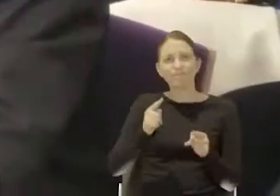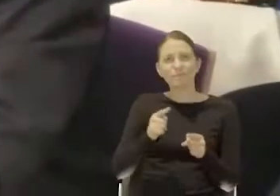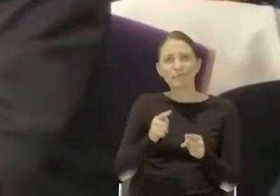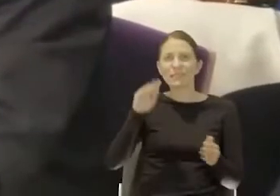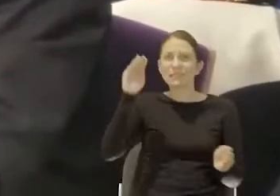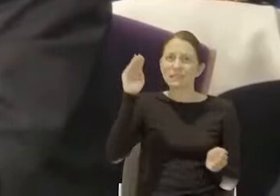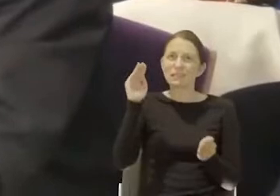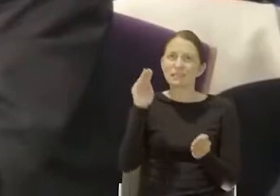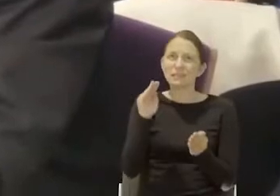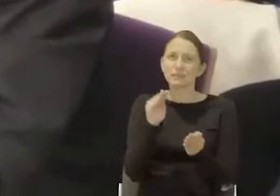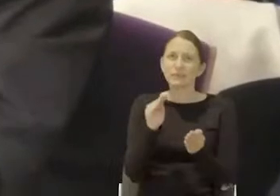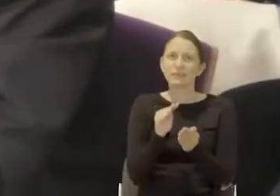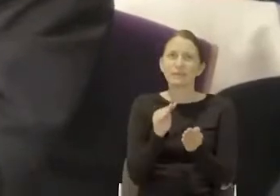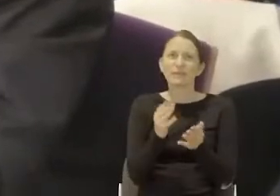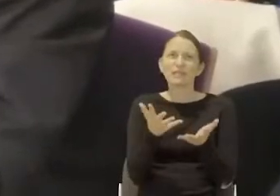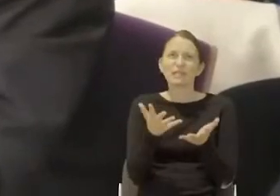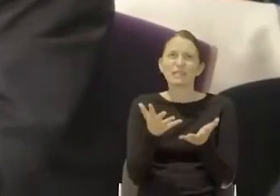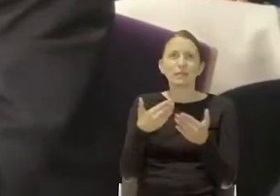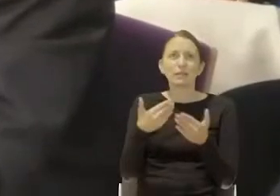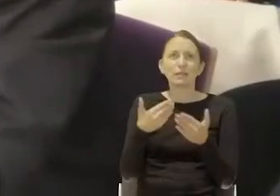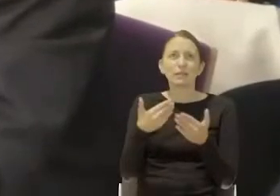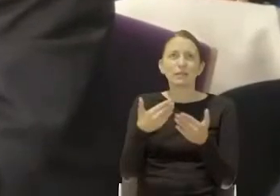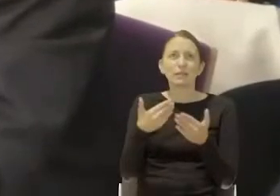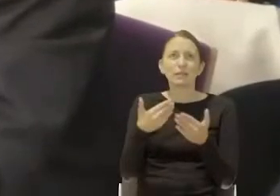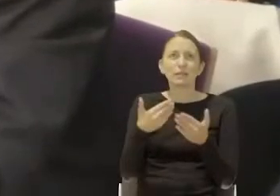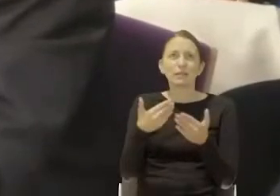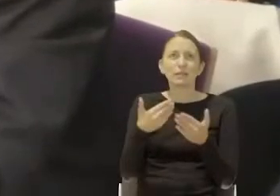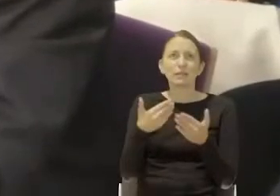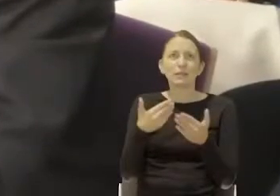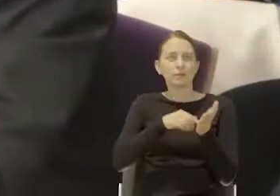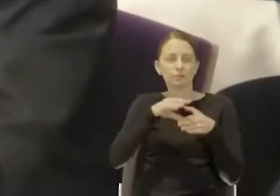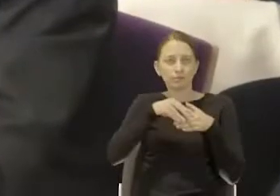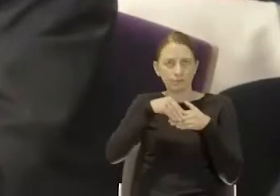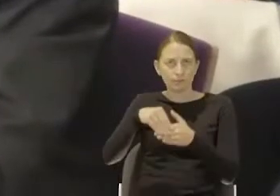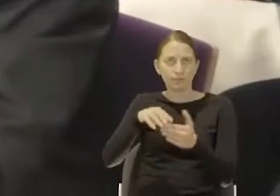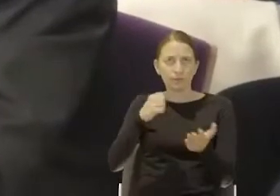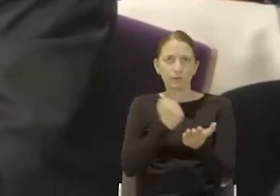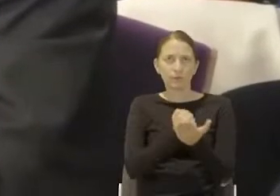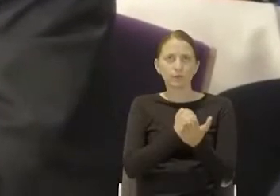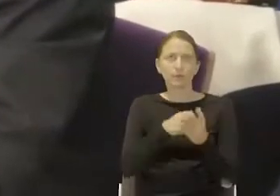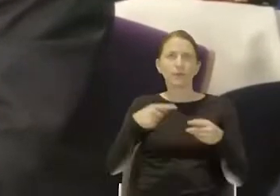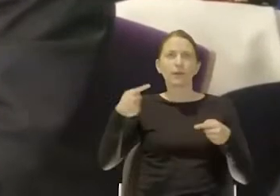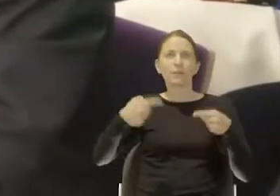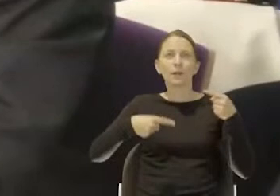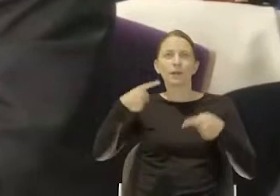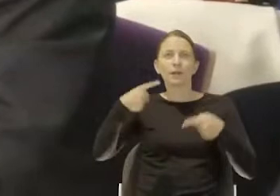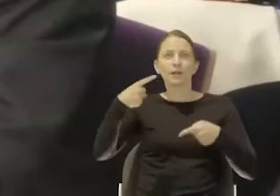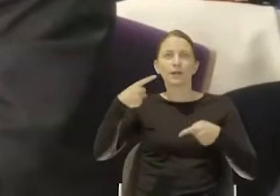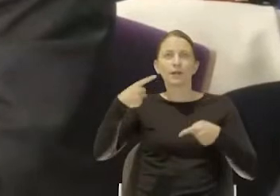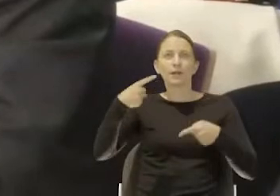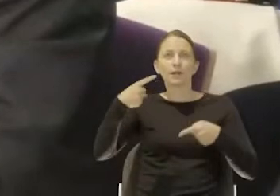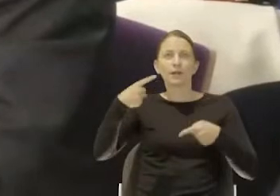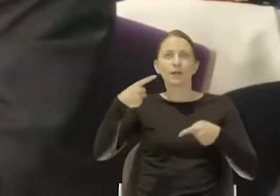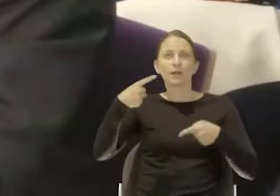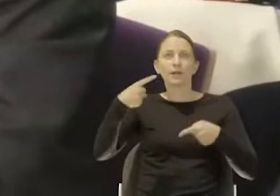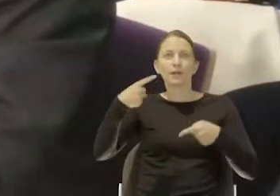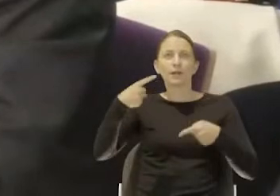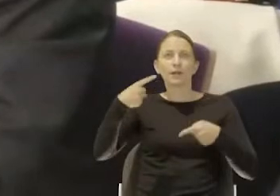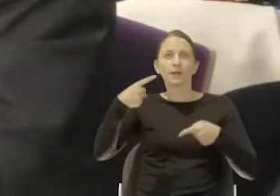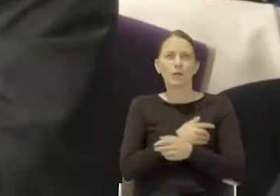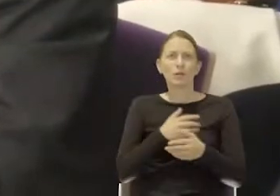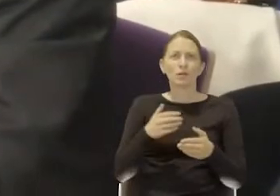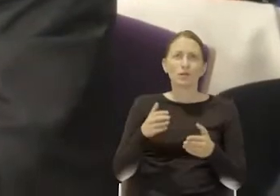implemented inclusive and effective policies aimed at strengthening urban governance, ensuring predictability and coherence in the